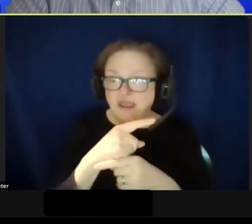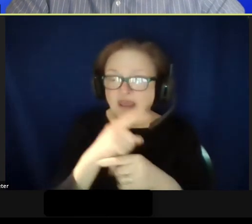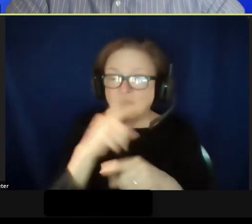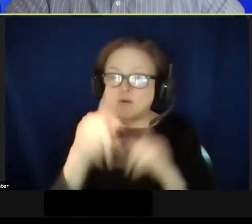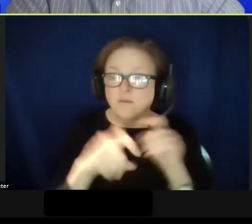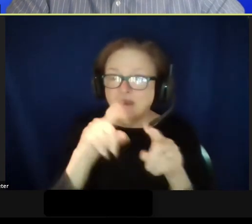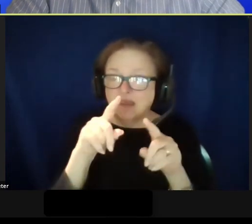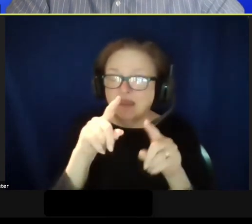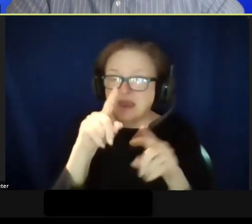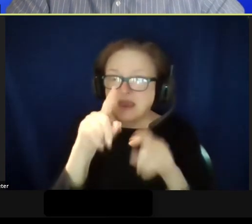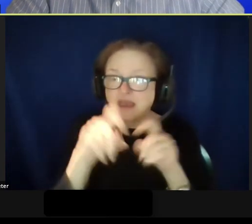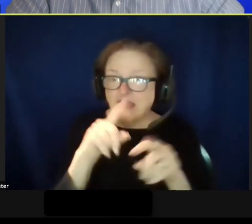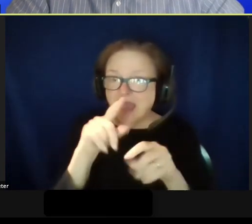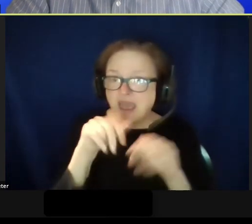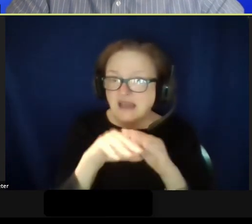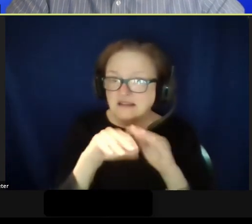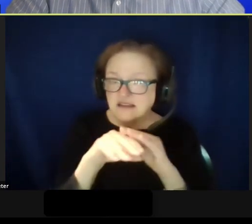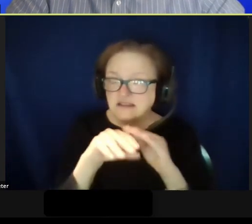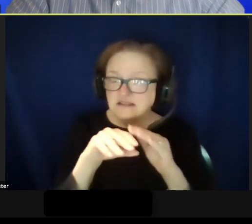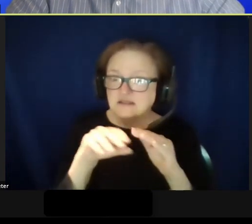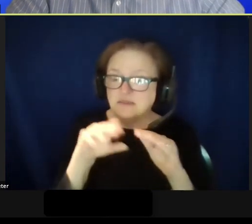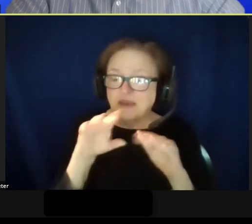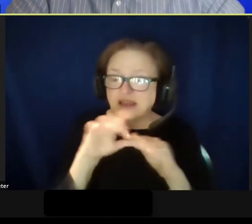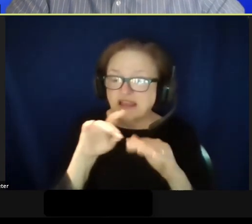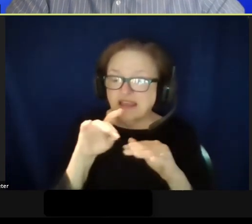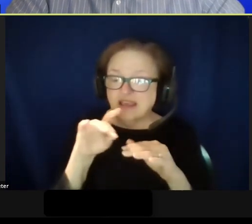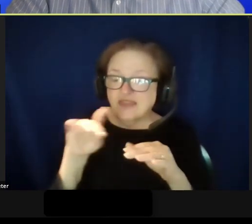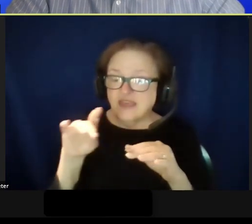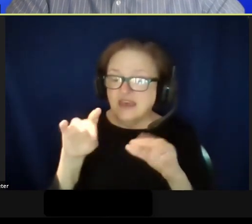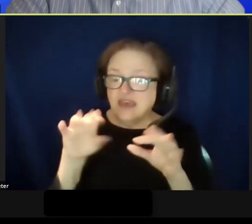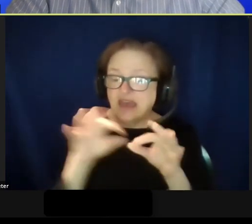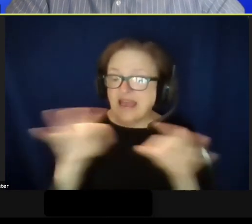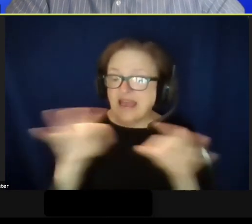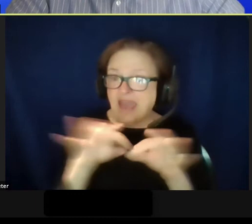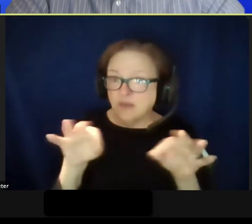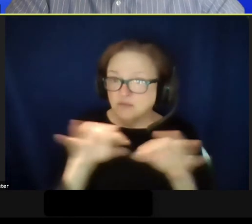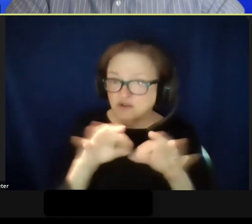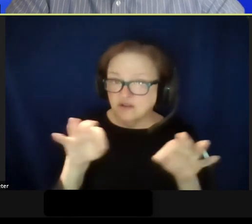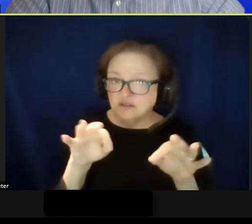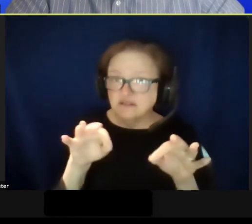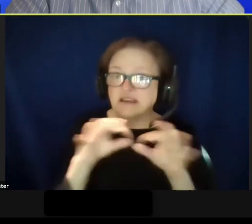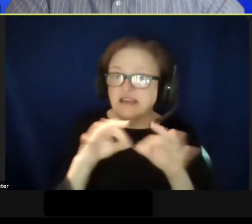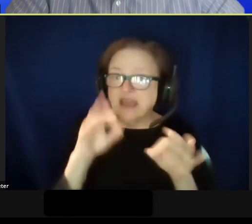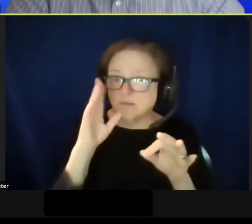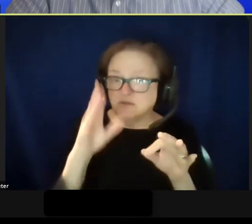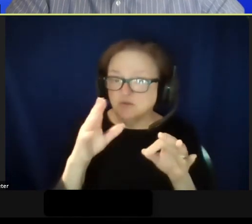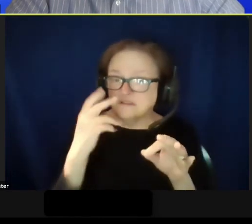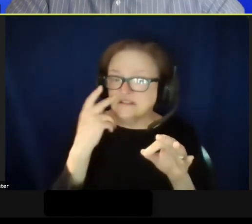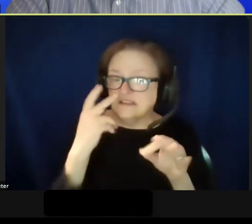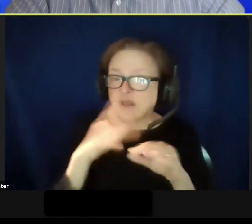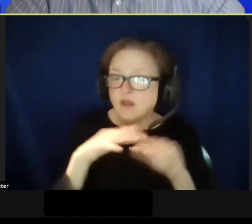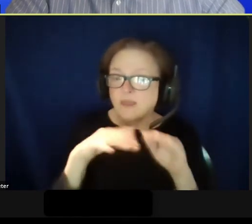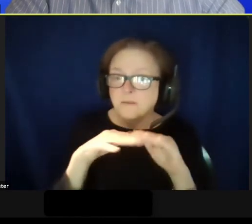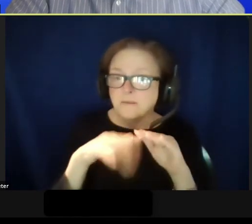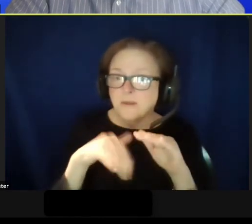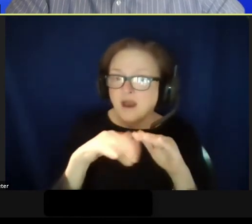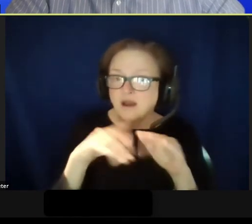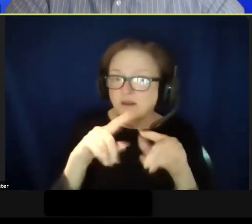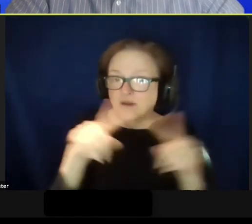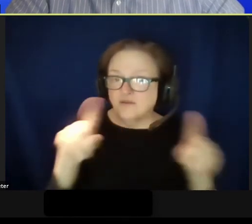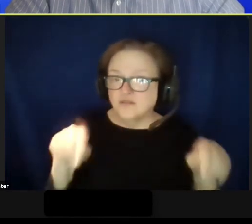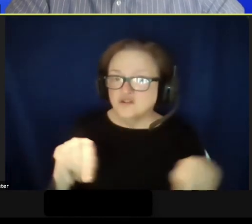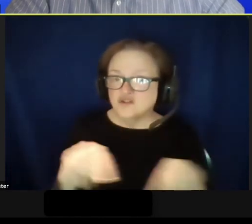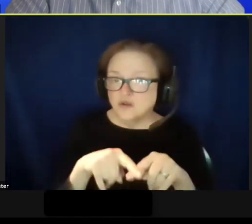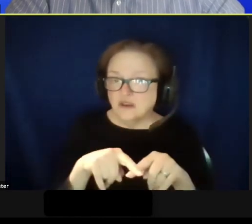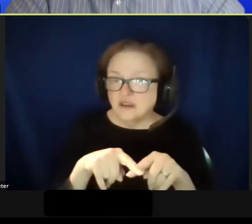be accessed by clicking on the caption button in the Zoom menu and captions will appear along the bottom of your screen. You can also choose to